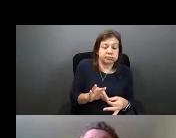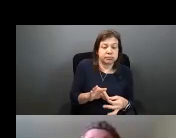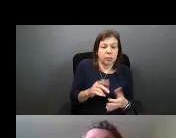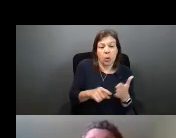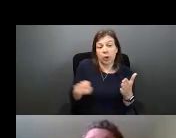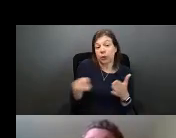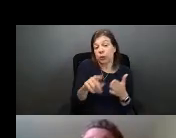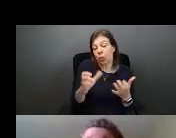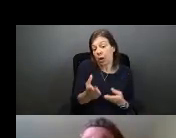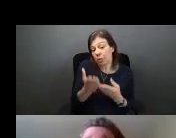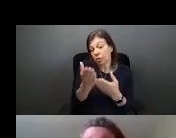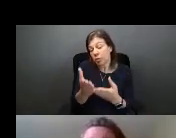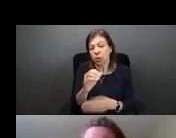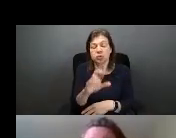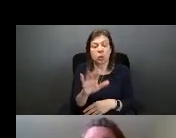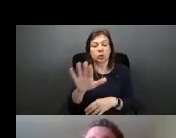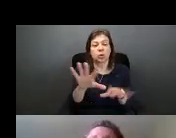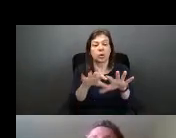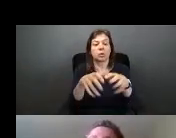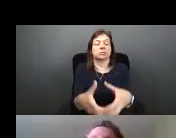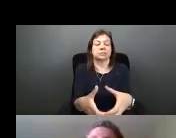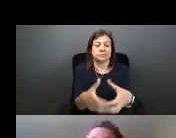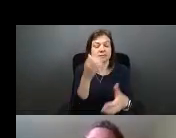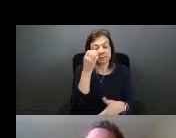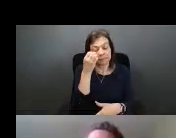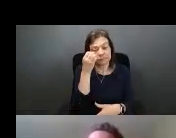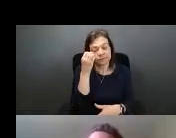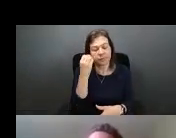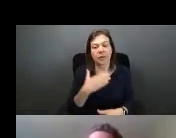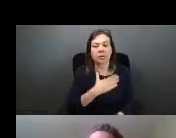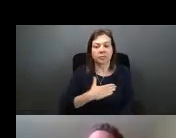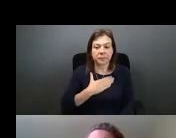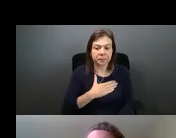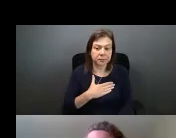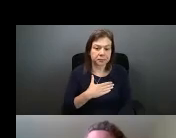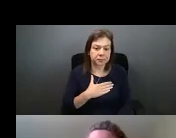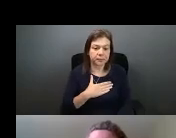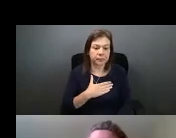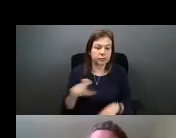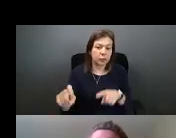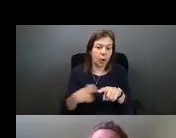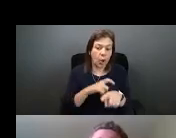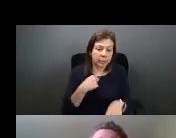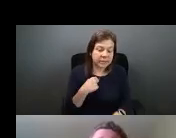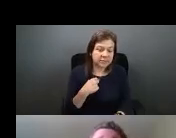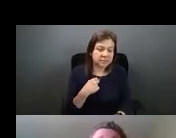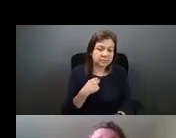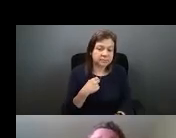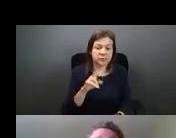you want to propose or your organization, please feel free to call me